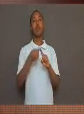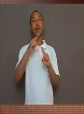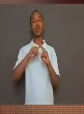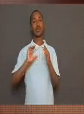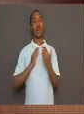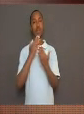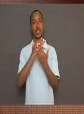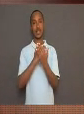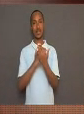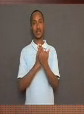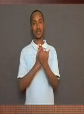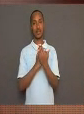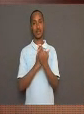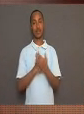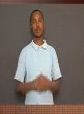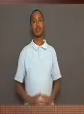Let's get back to our lesson.